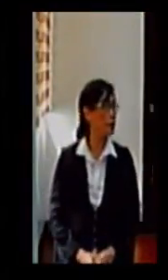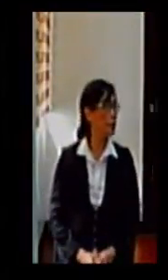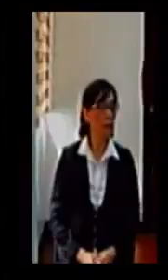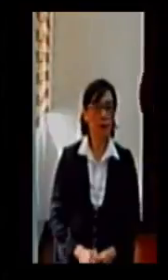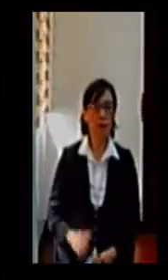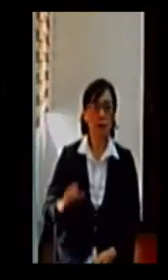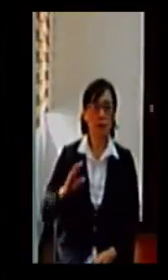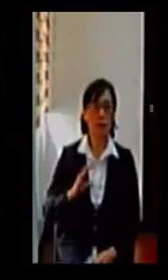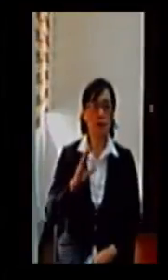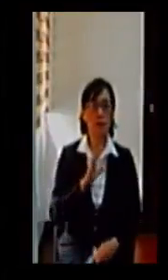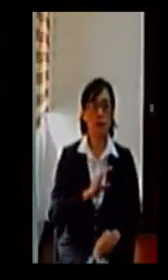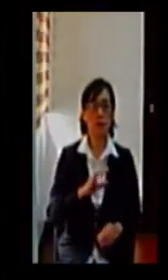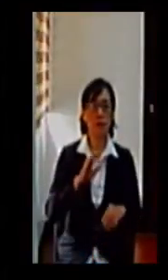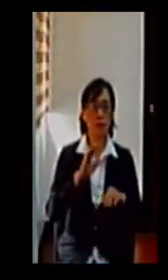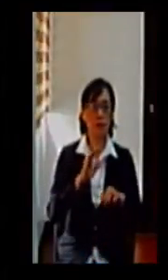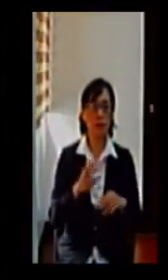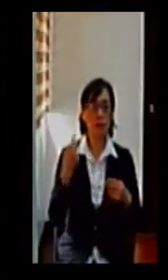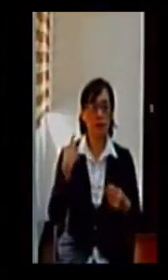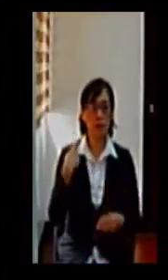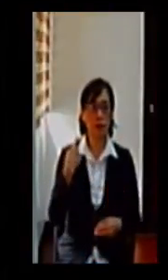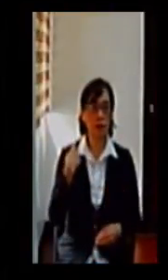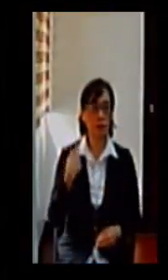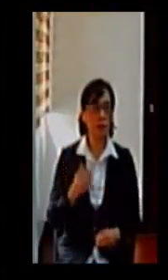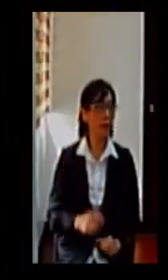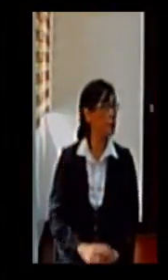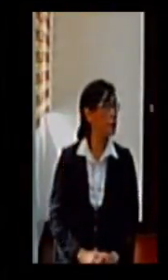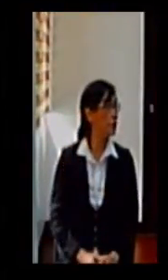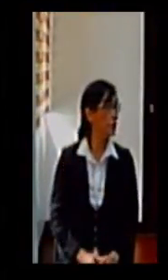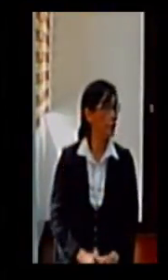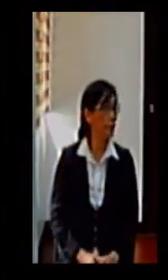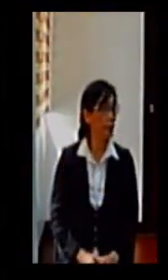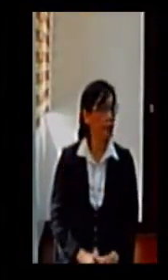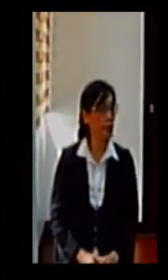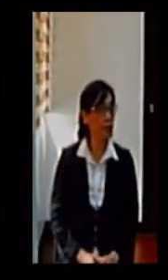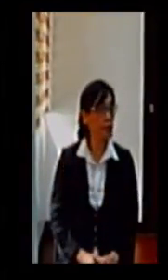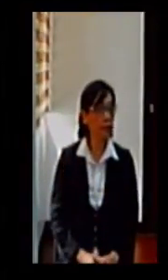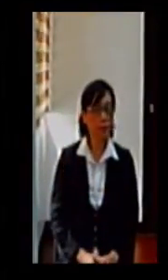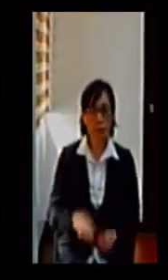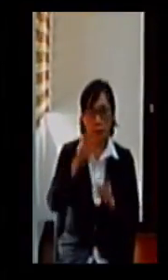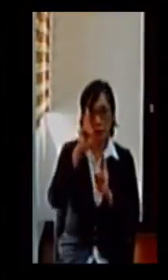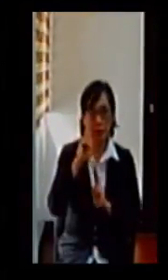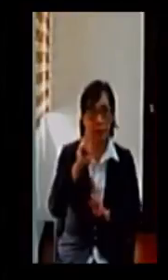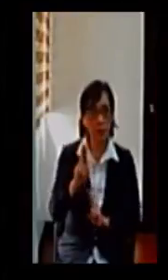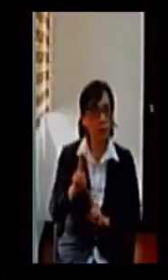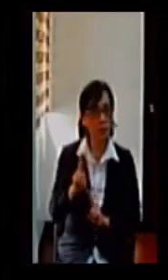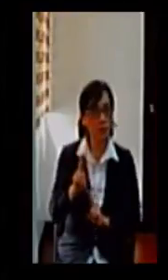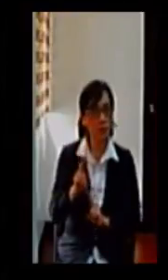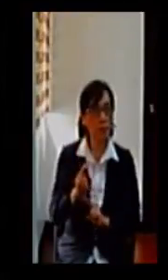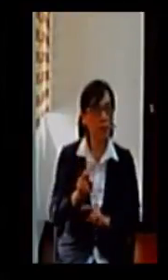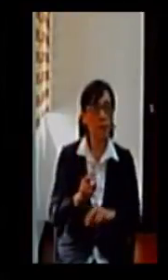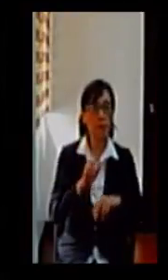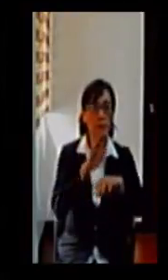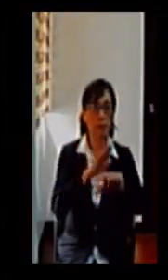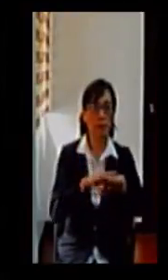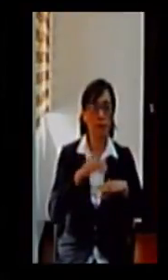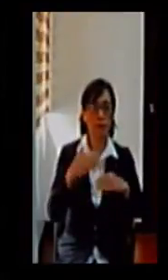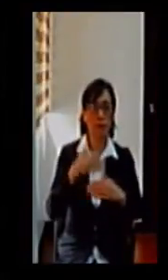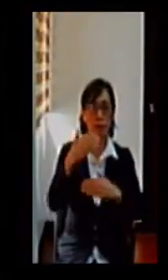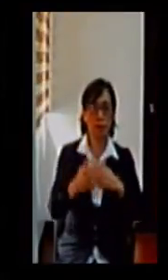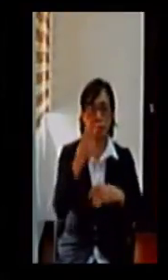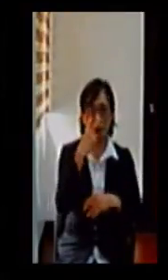Councils, may we now have your next witness? Your Honors, we are calling in our next